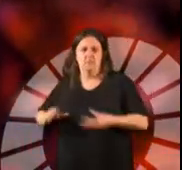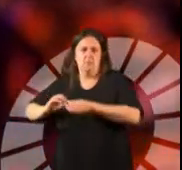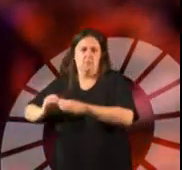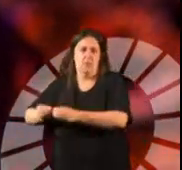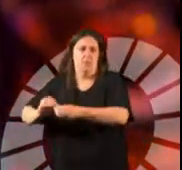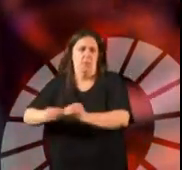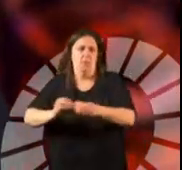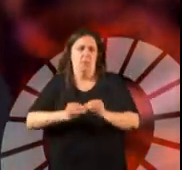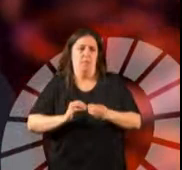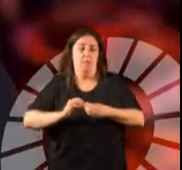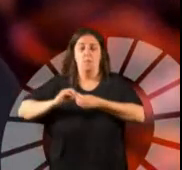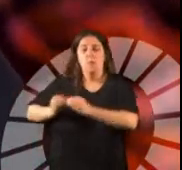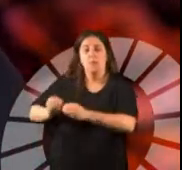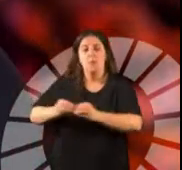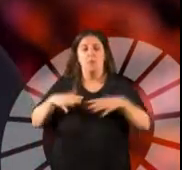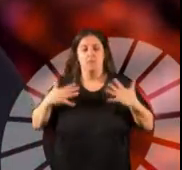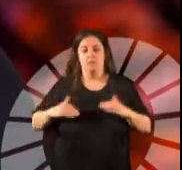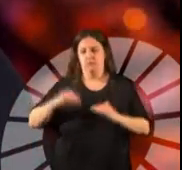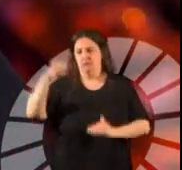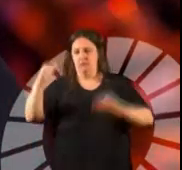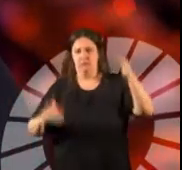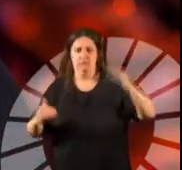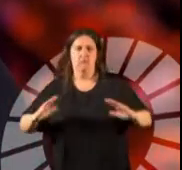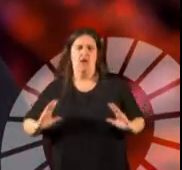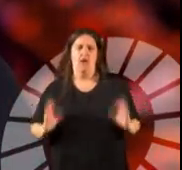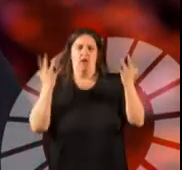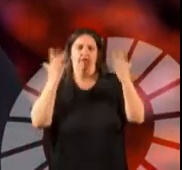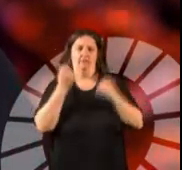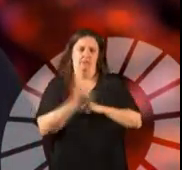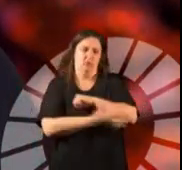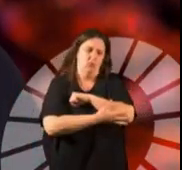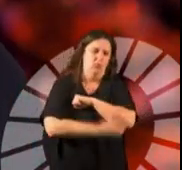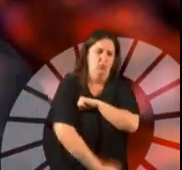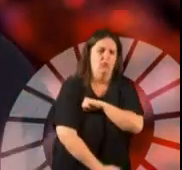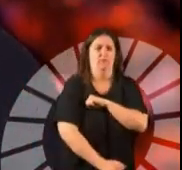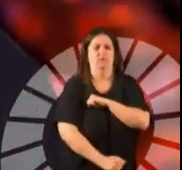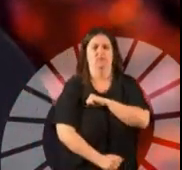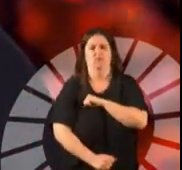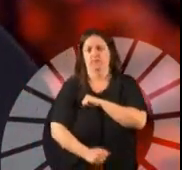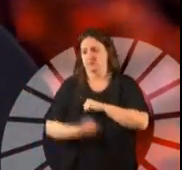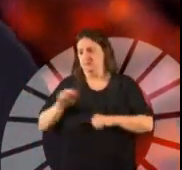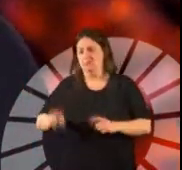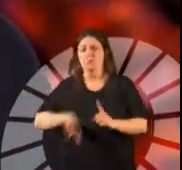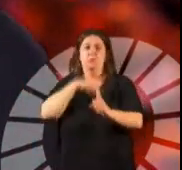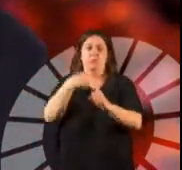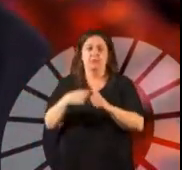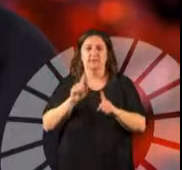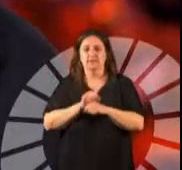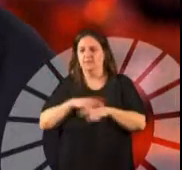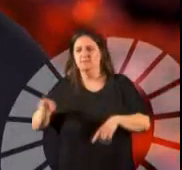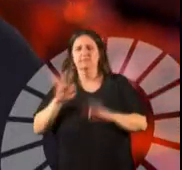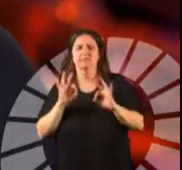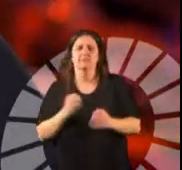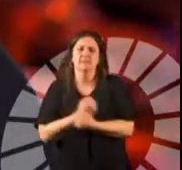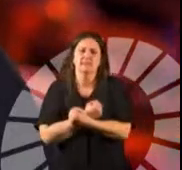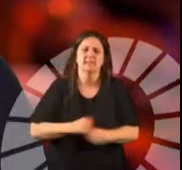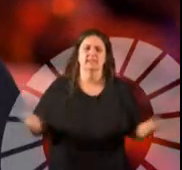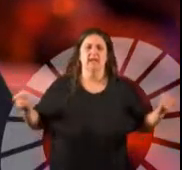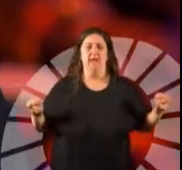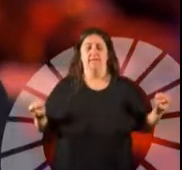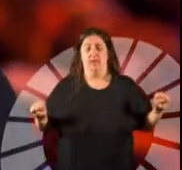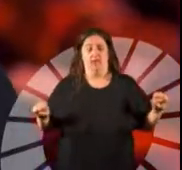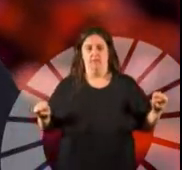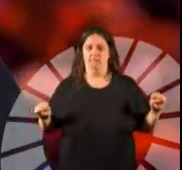country would actually confront. And also, we have had a real security crisis over the last couple of years and months. Our villages are attacked